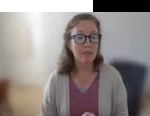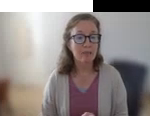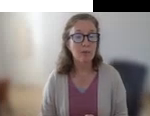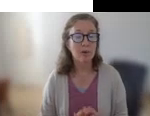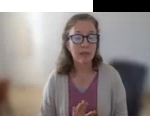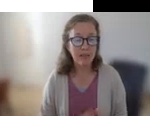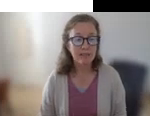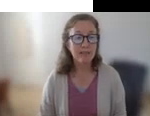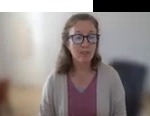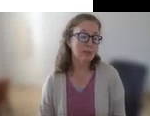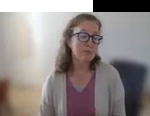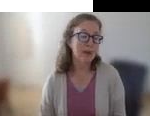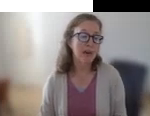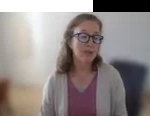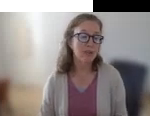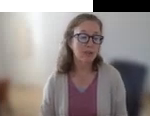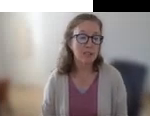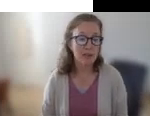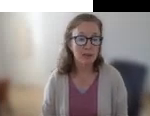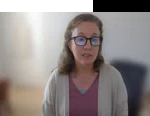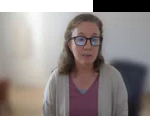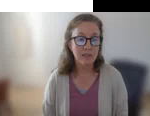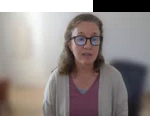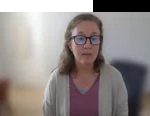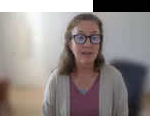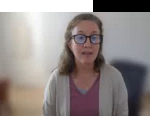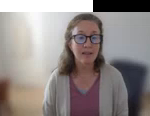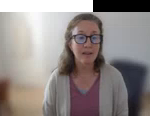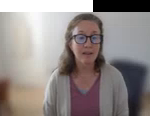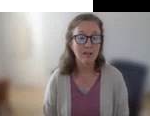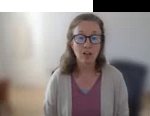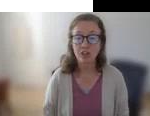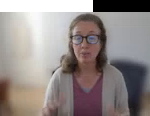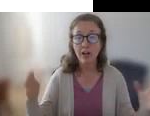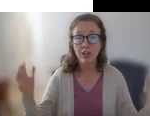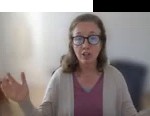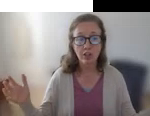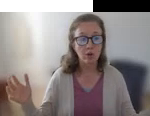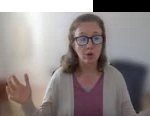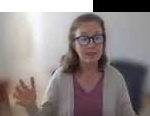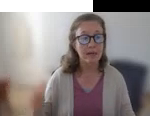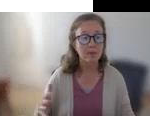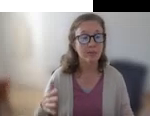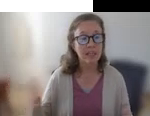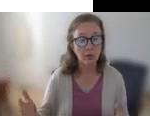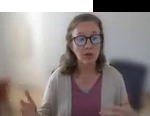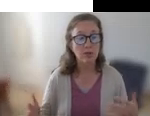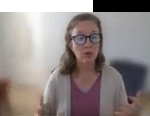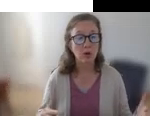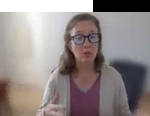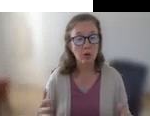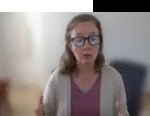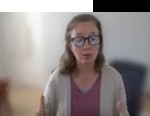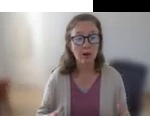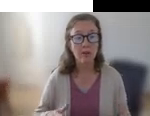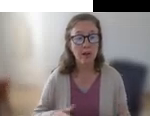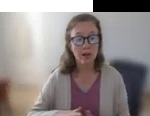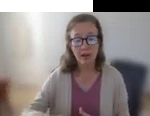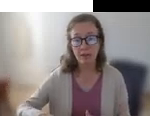So realize that students may have slower typing speeds. They may need a larger monitor or adaptive keyboards or